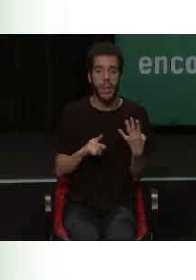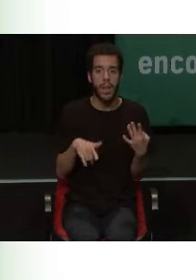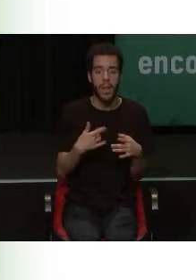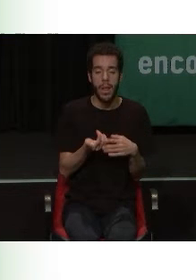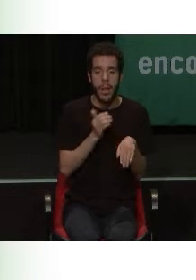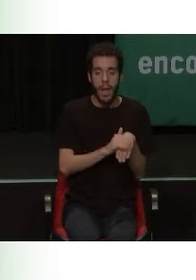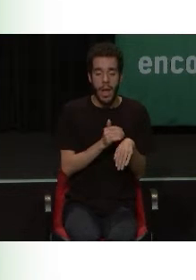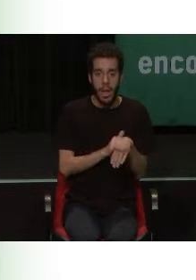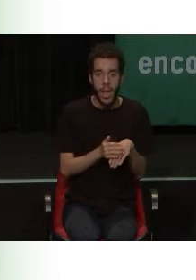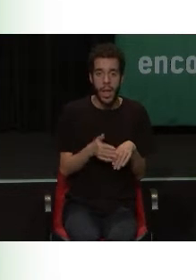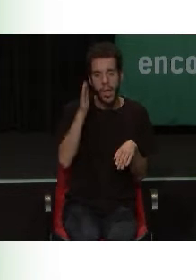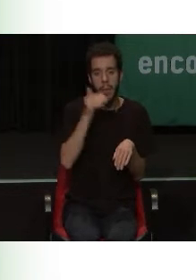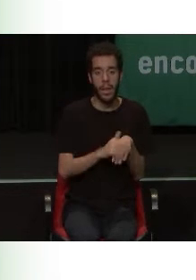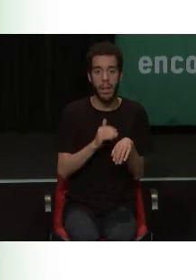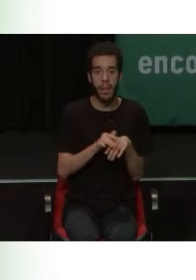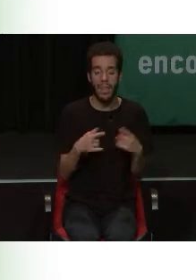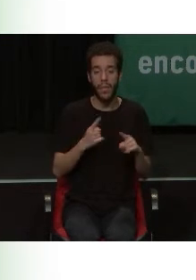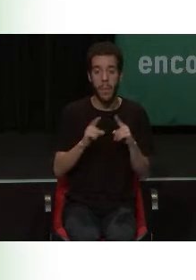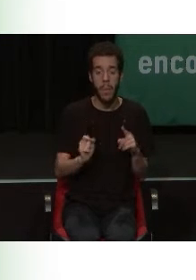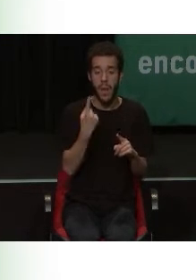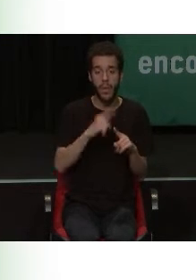disseminated in China for the first time in